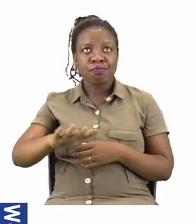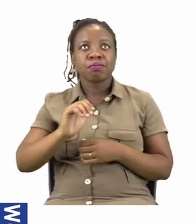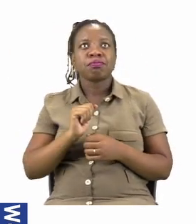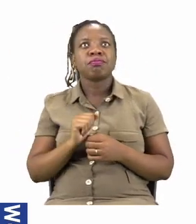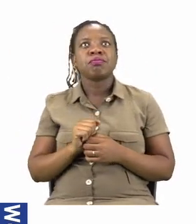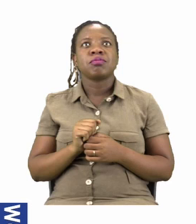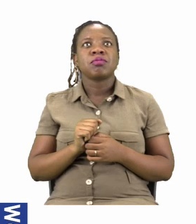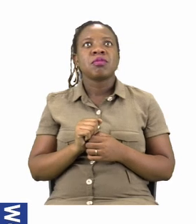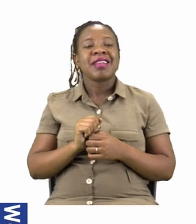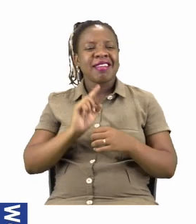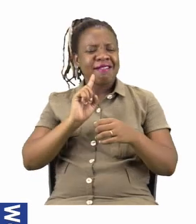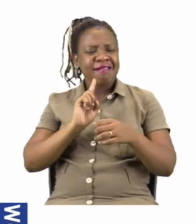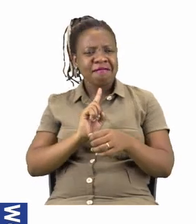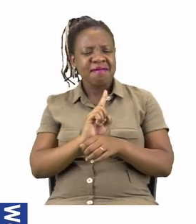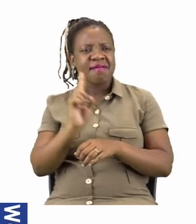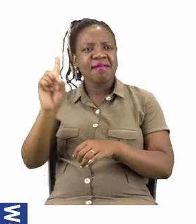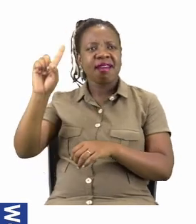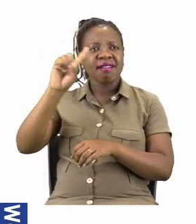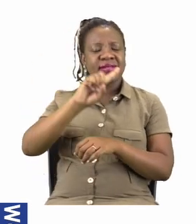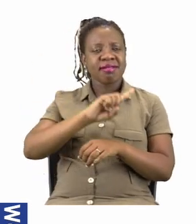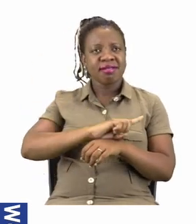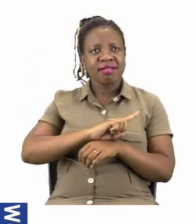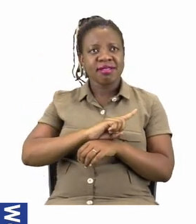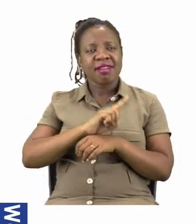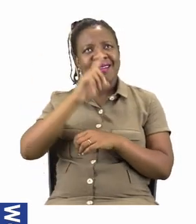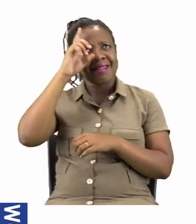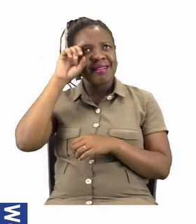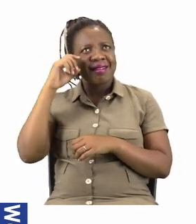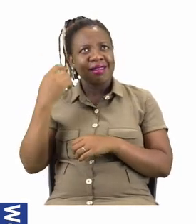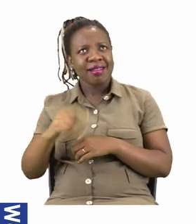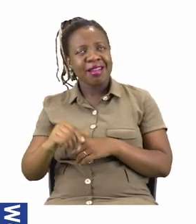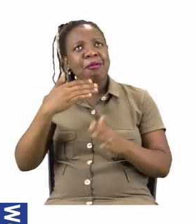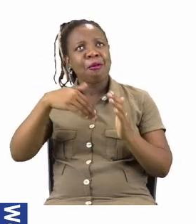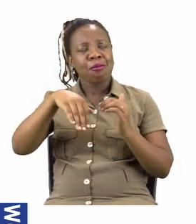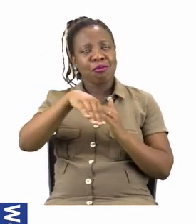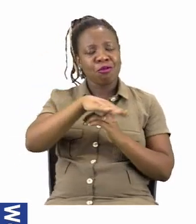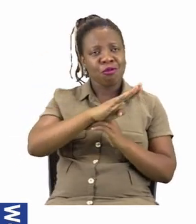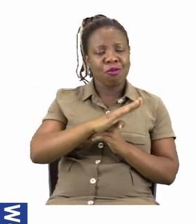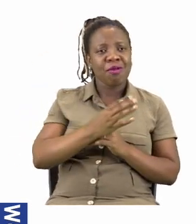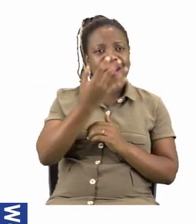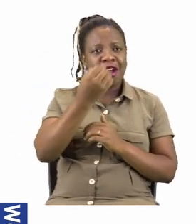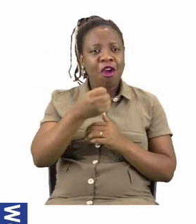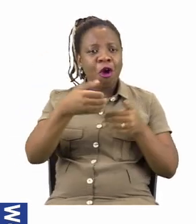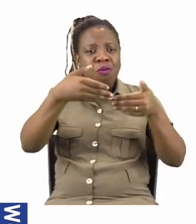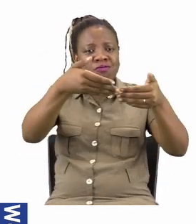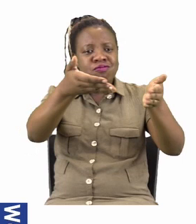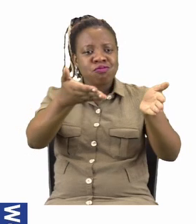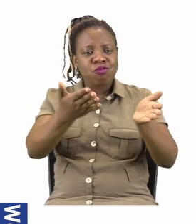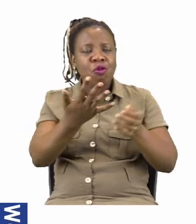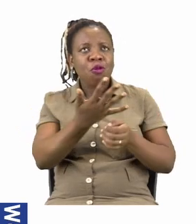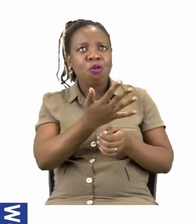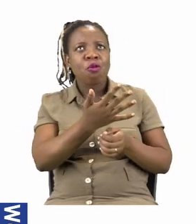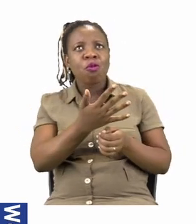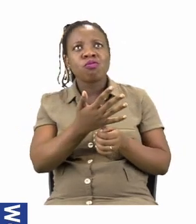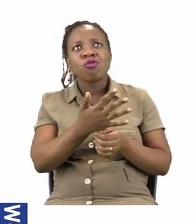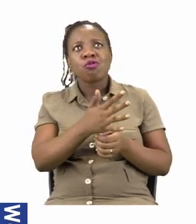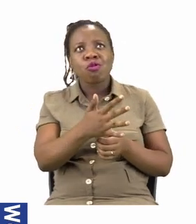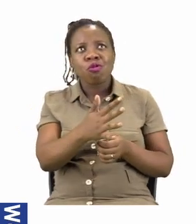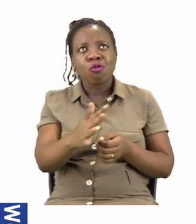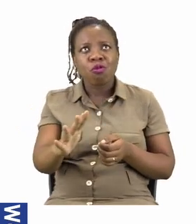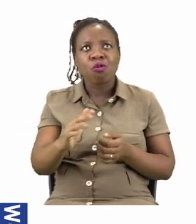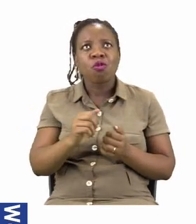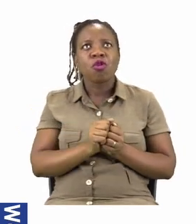day of summer. It has pools and water slides. There are